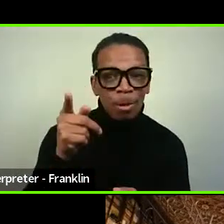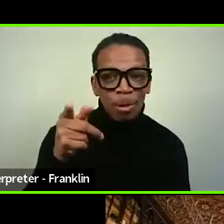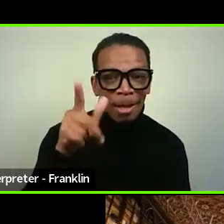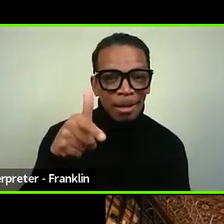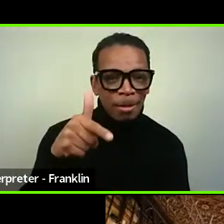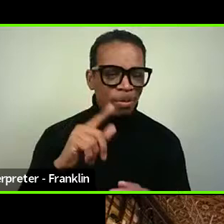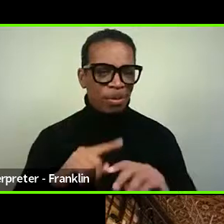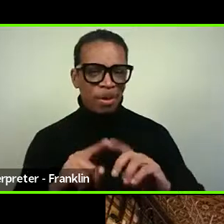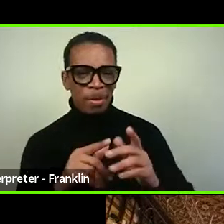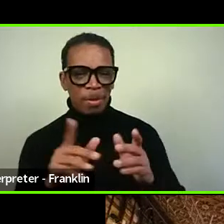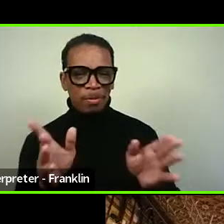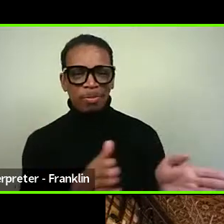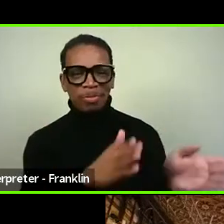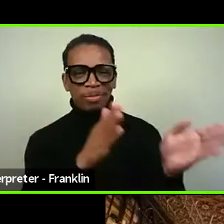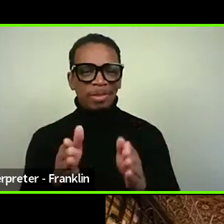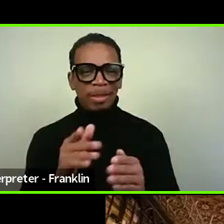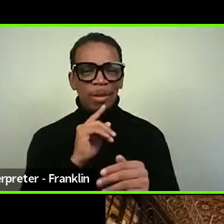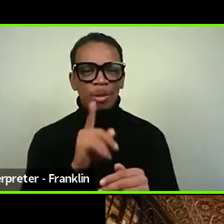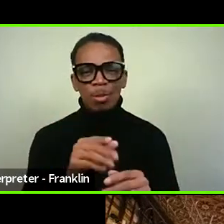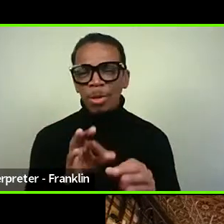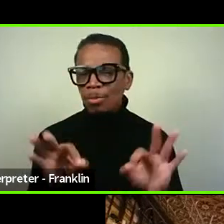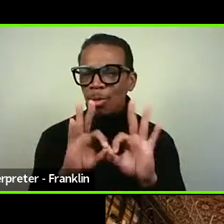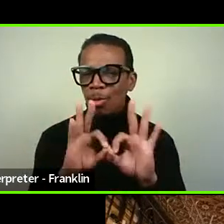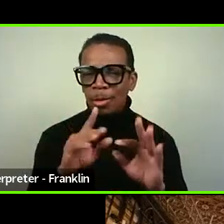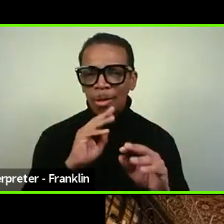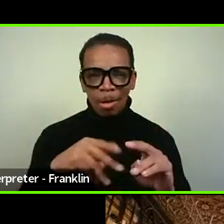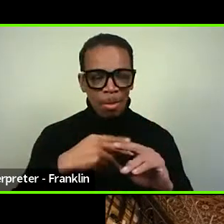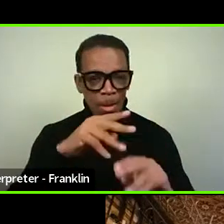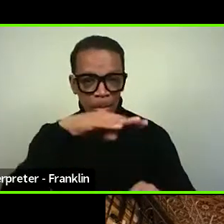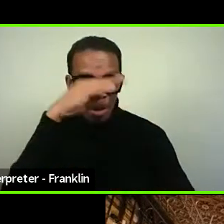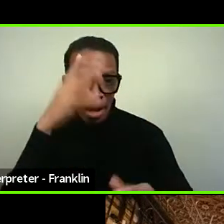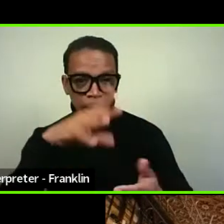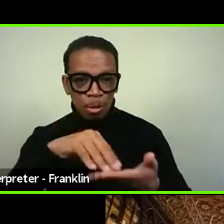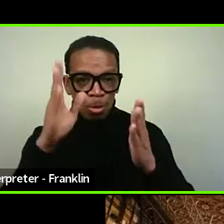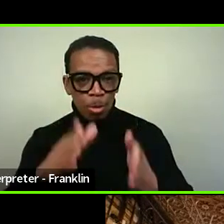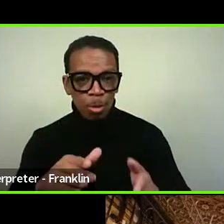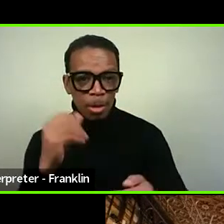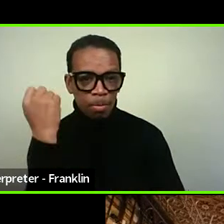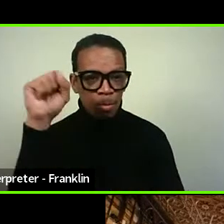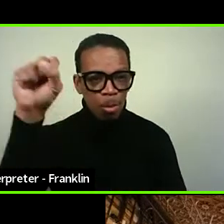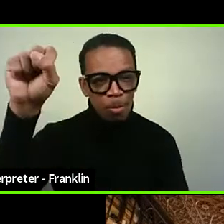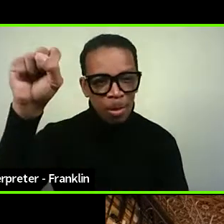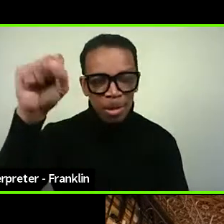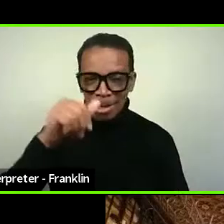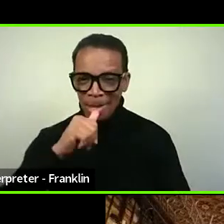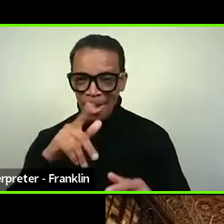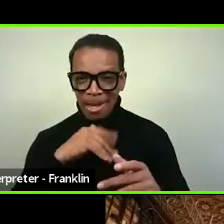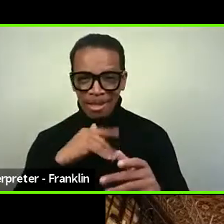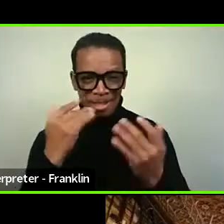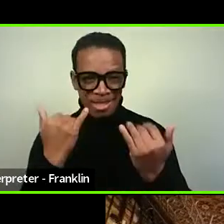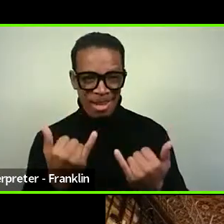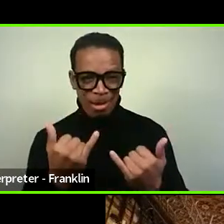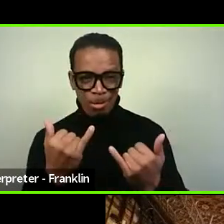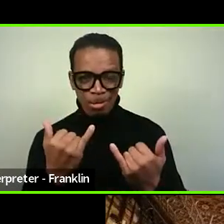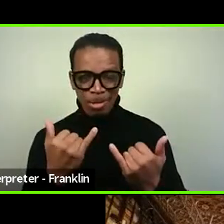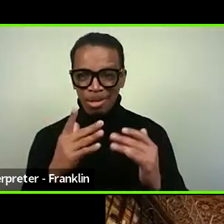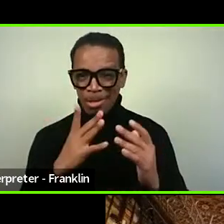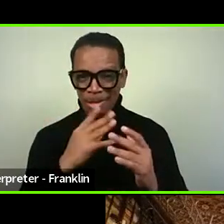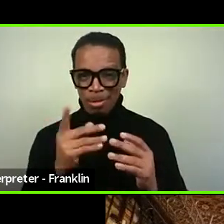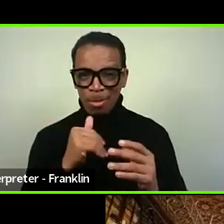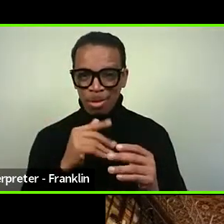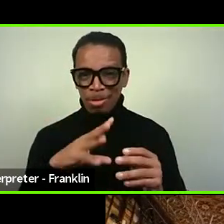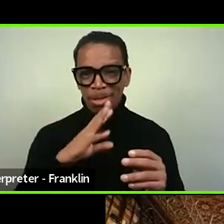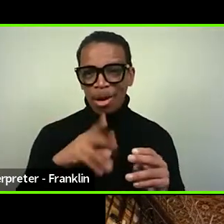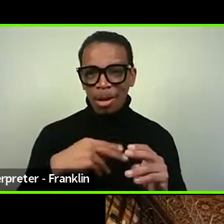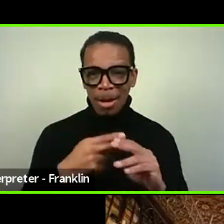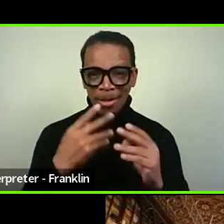it's important for us to make sure that as we talk about the Black Student Movement and in its current and future state, we wanted to make sure that